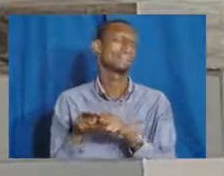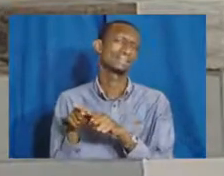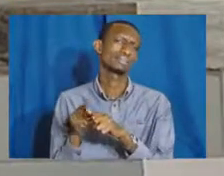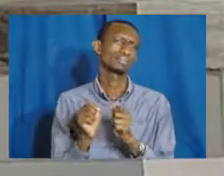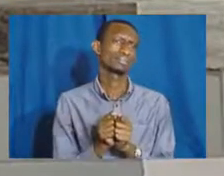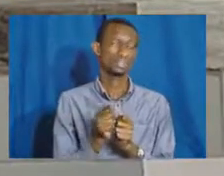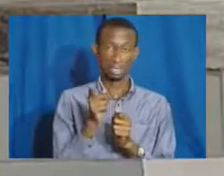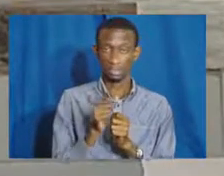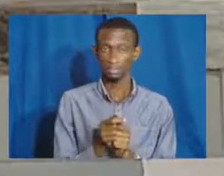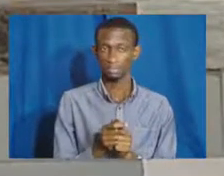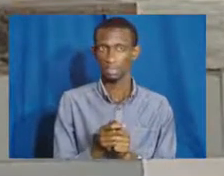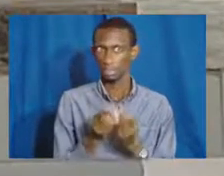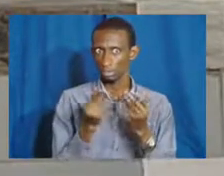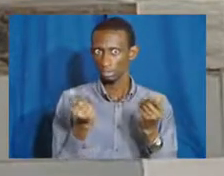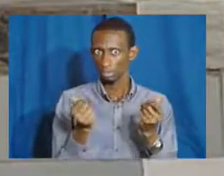solution